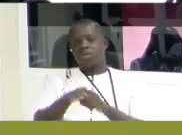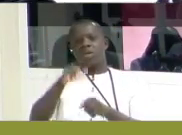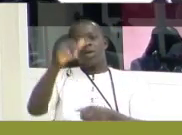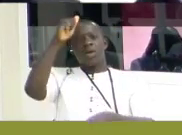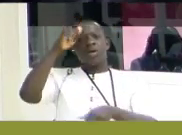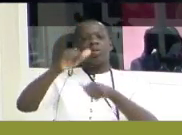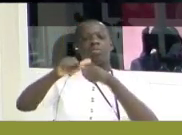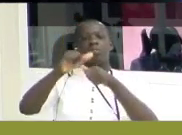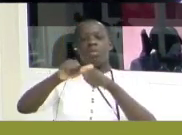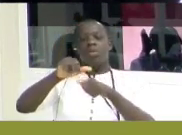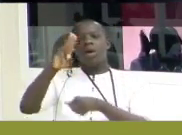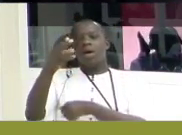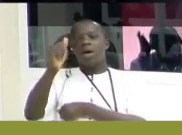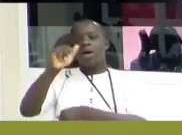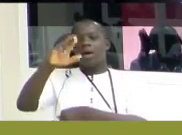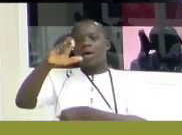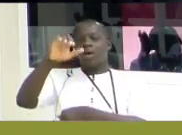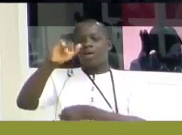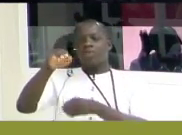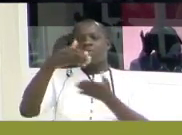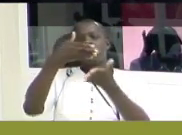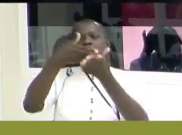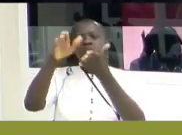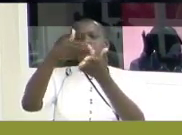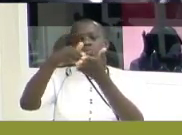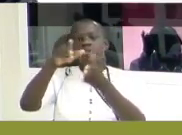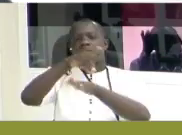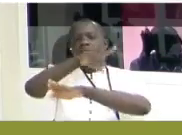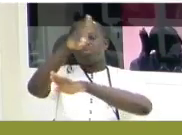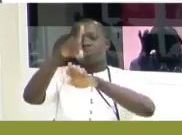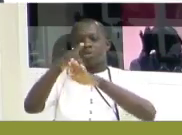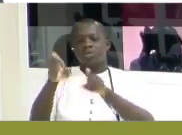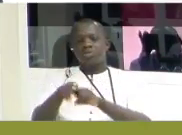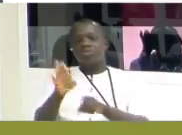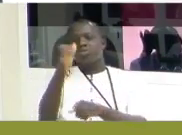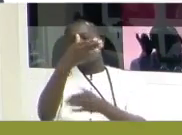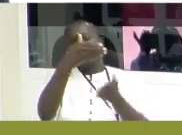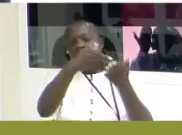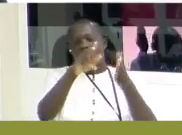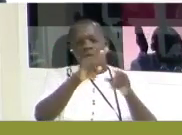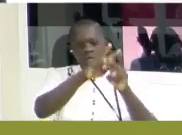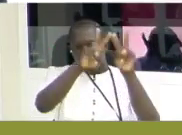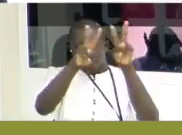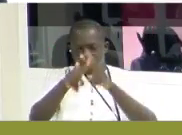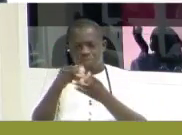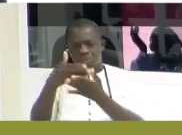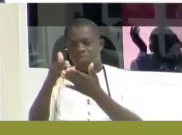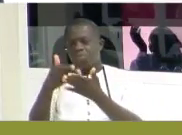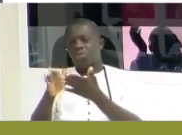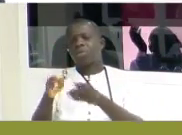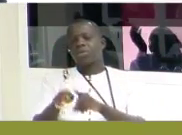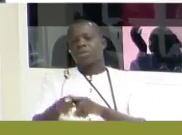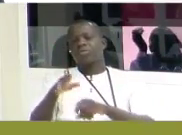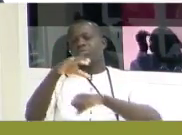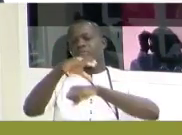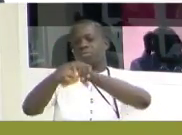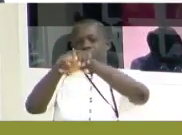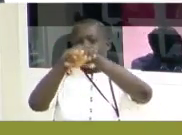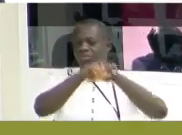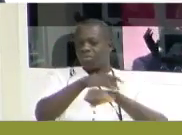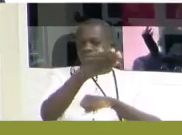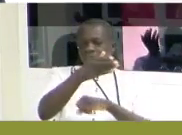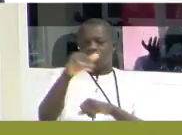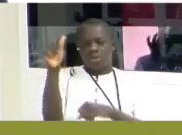football park. He wanted to watch either Nawetan or football in one of the football parks. That's where he was picked. Others too were picked from